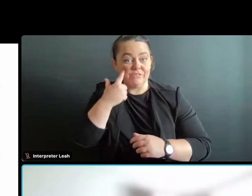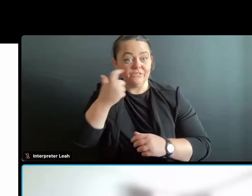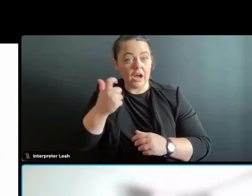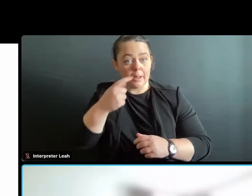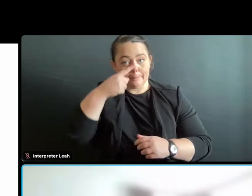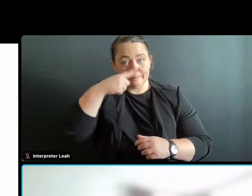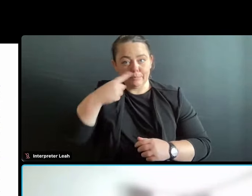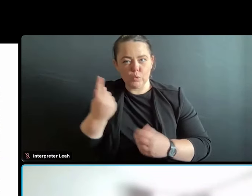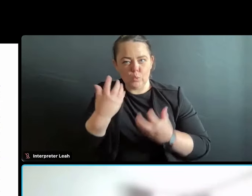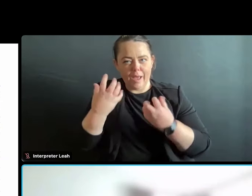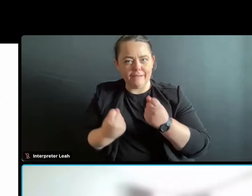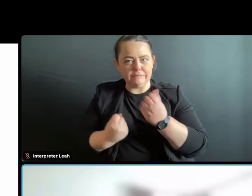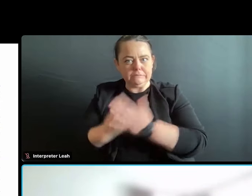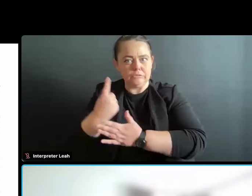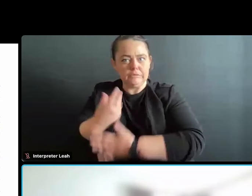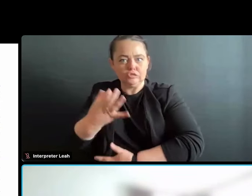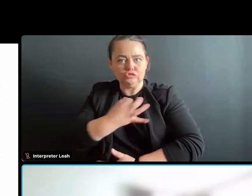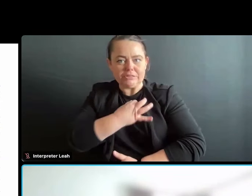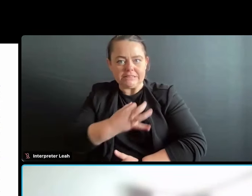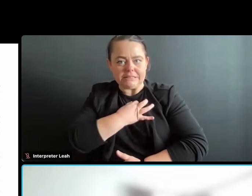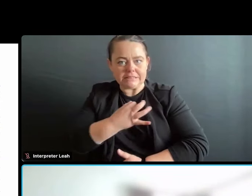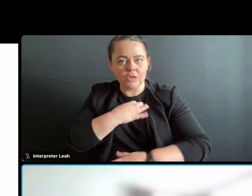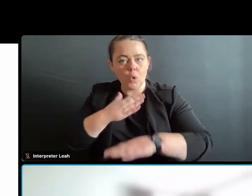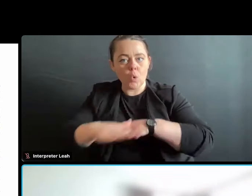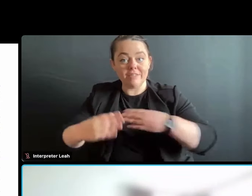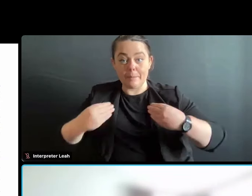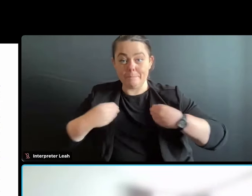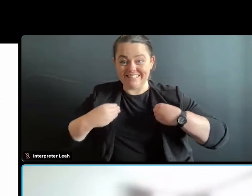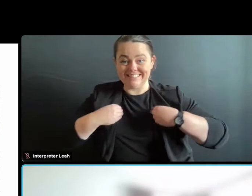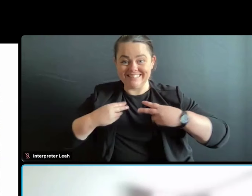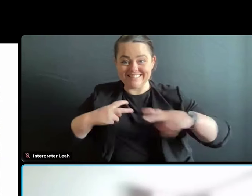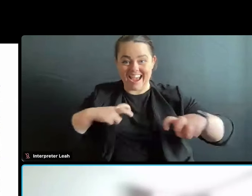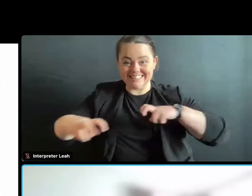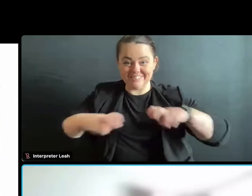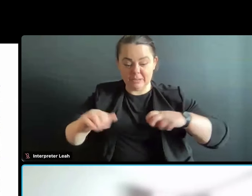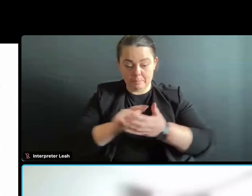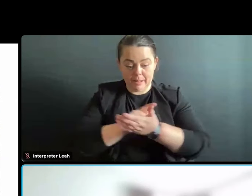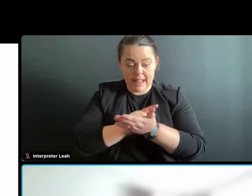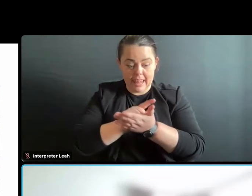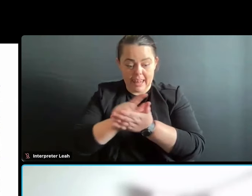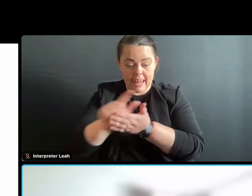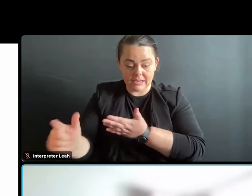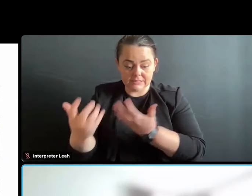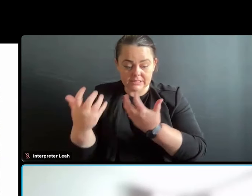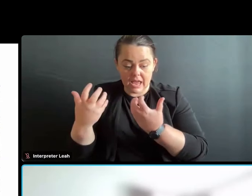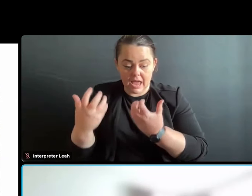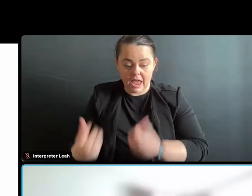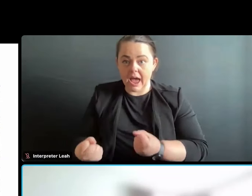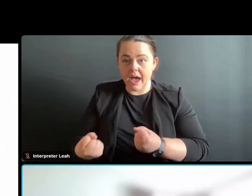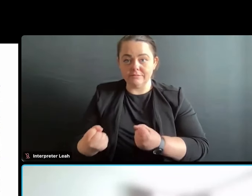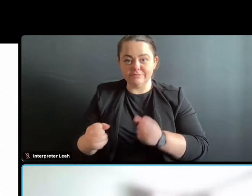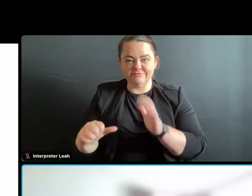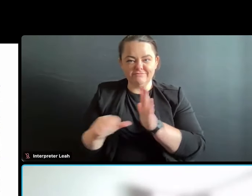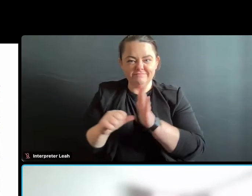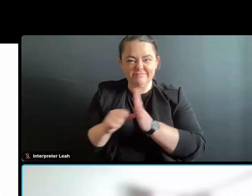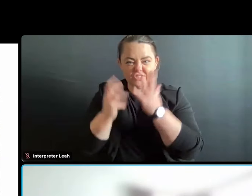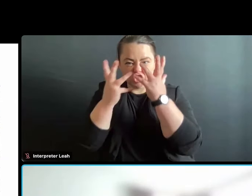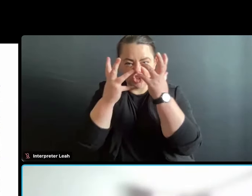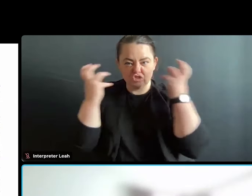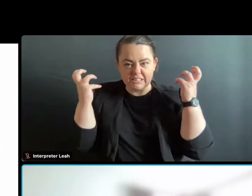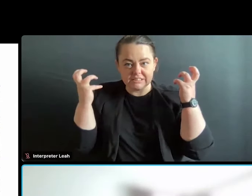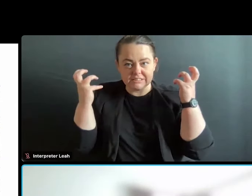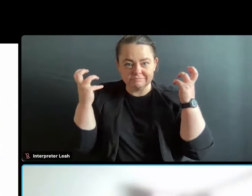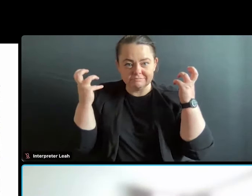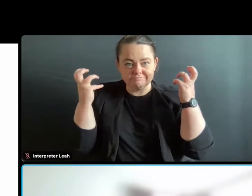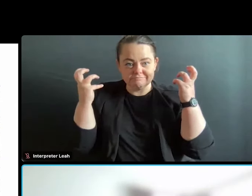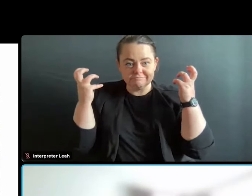facing emerging risks due to their business activities, which could later lead to financial stress. The early